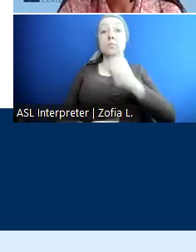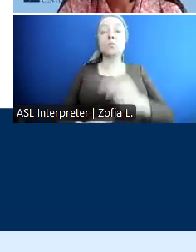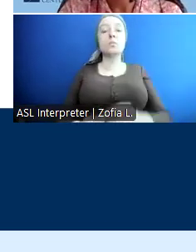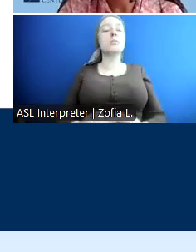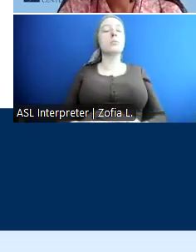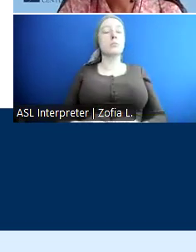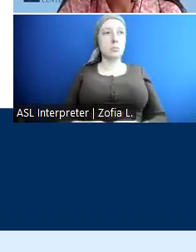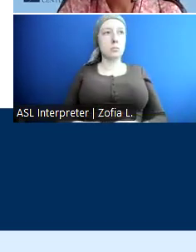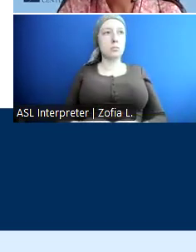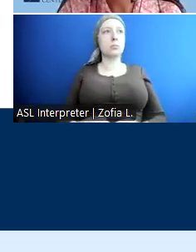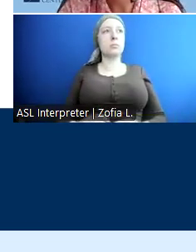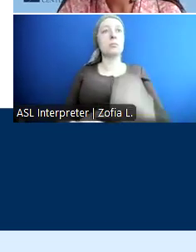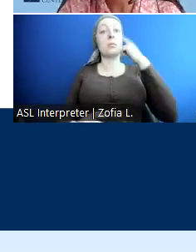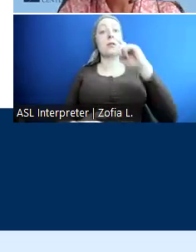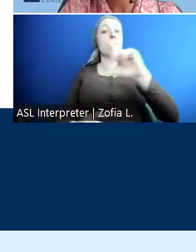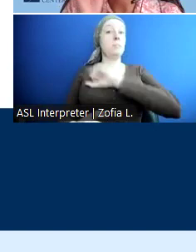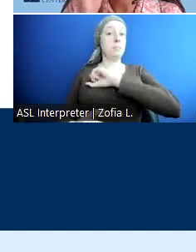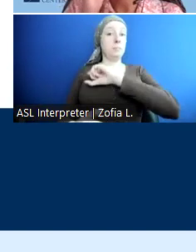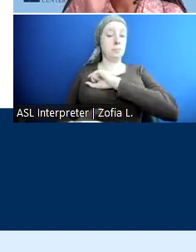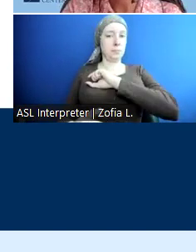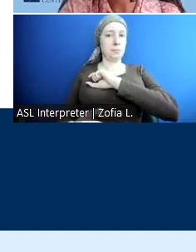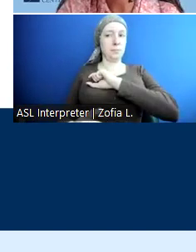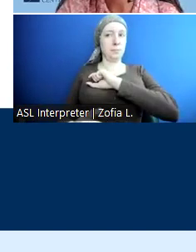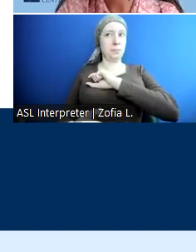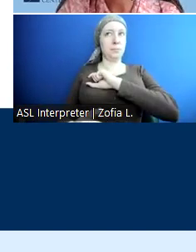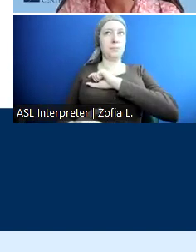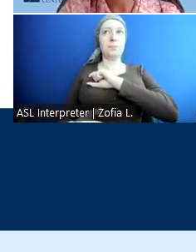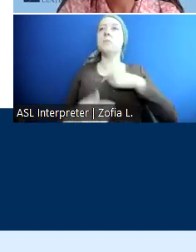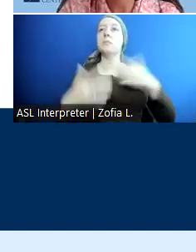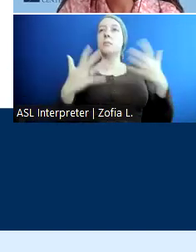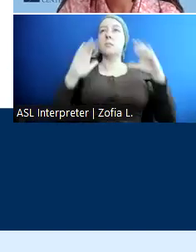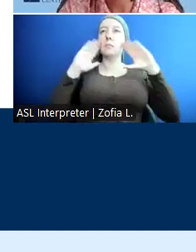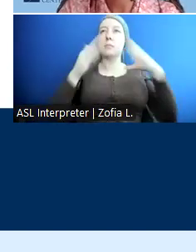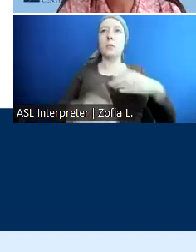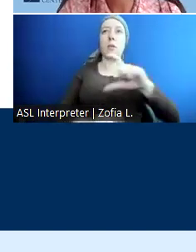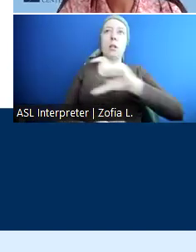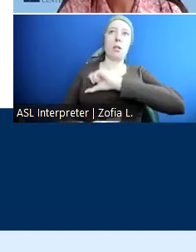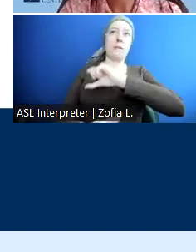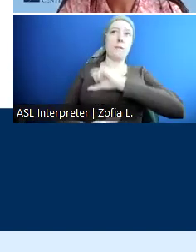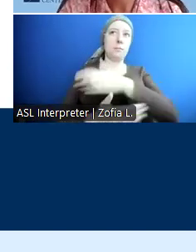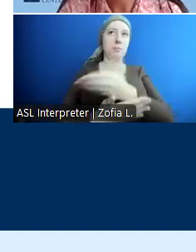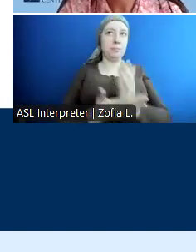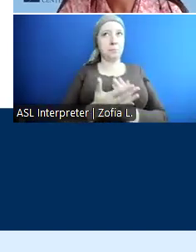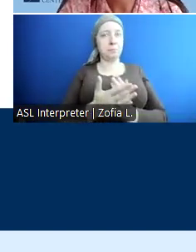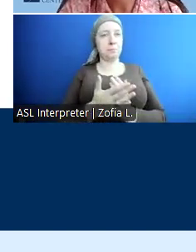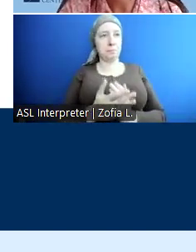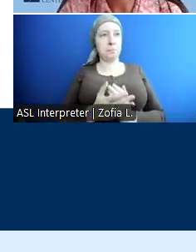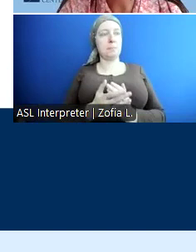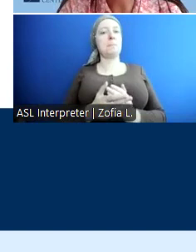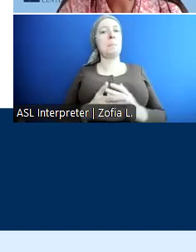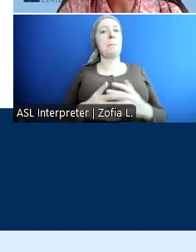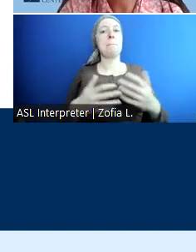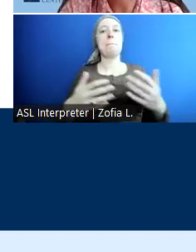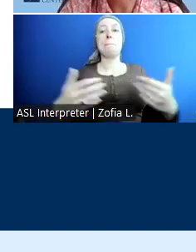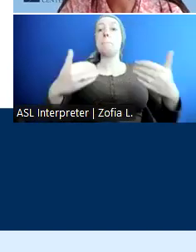then for law enforcement, I, you know, just want to focus on the law enforcement column. You know,